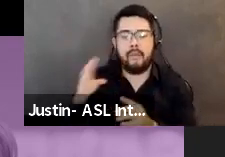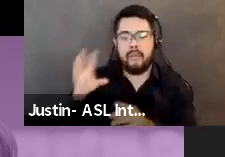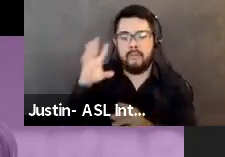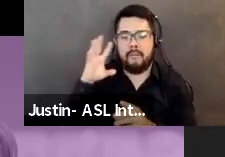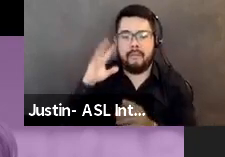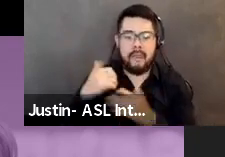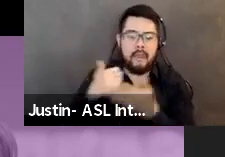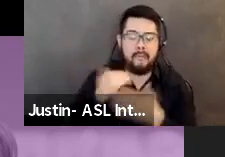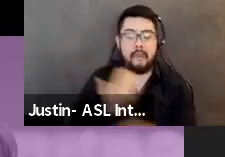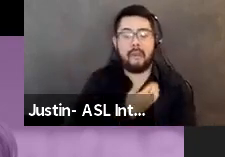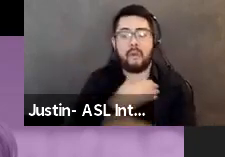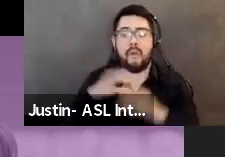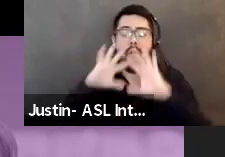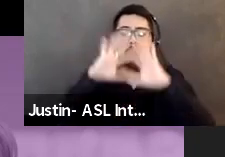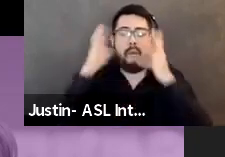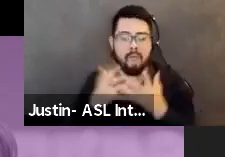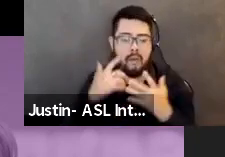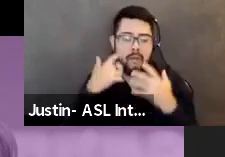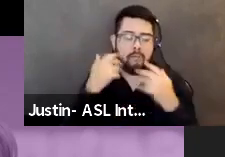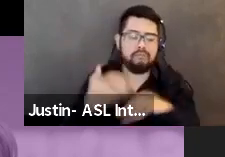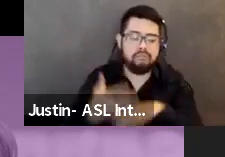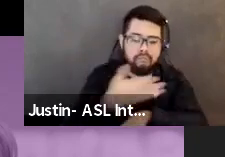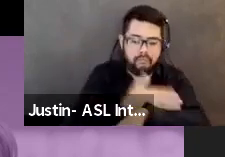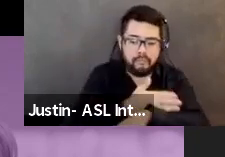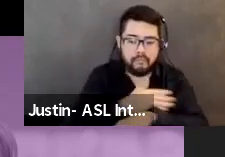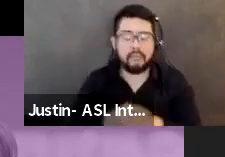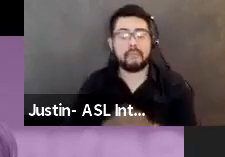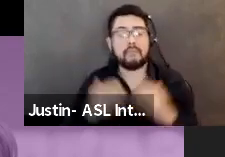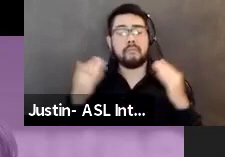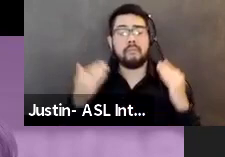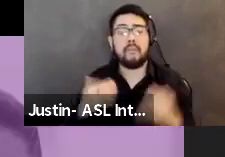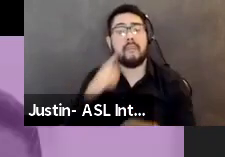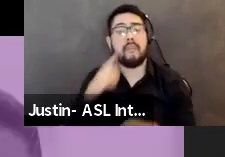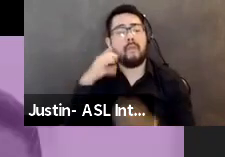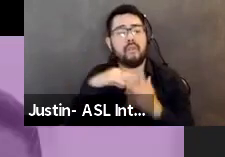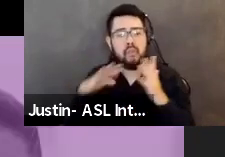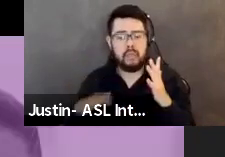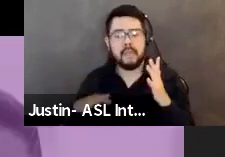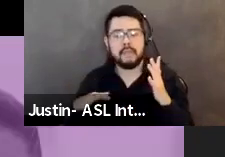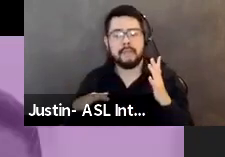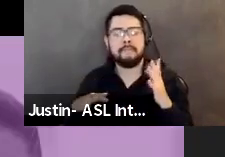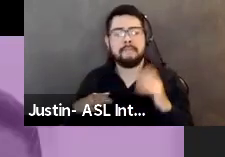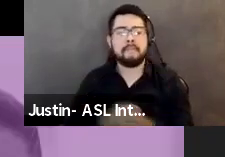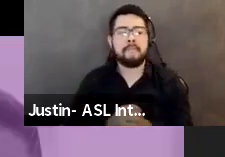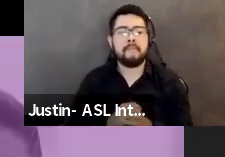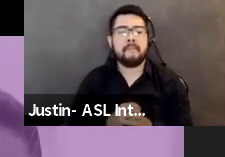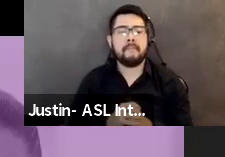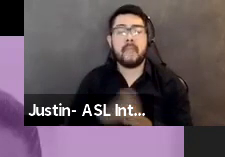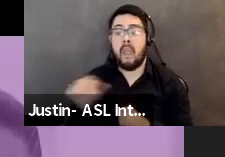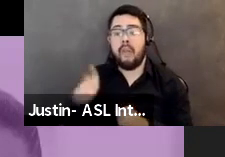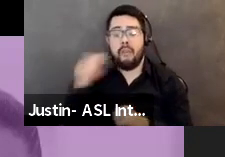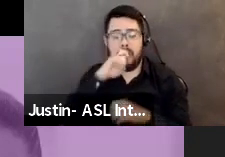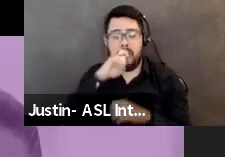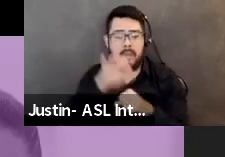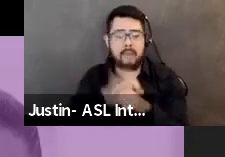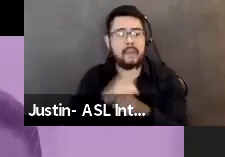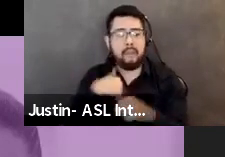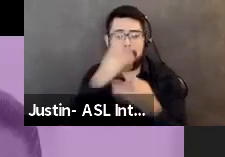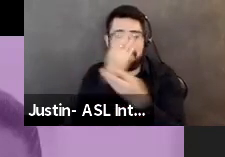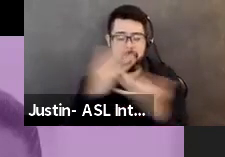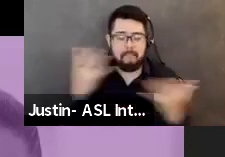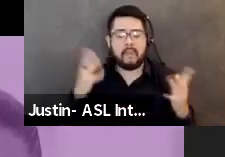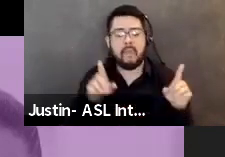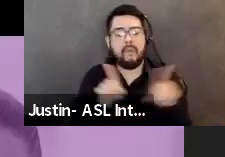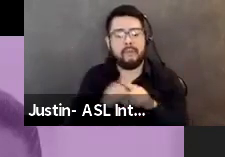and resilience for our students we've made some other commitments and offered additional